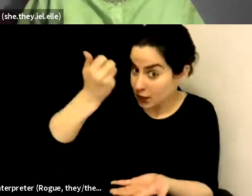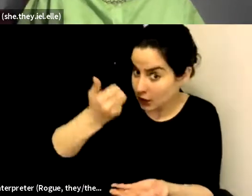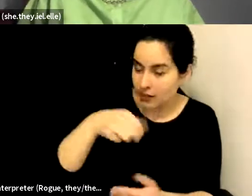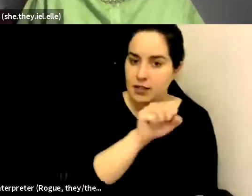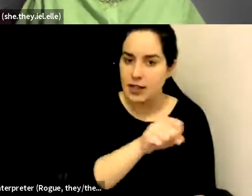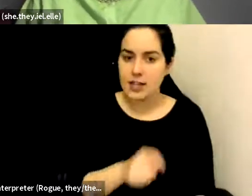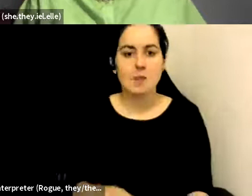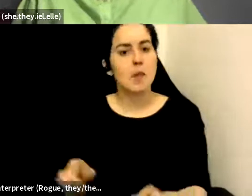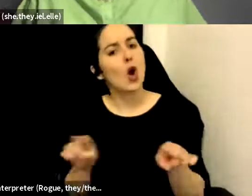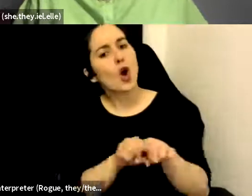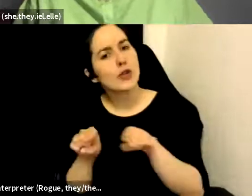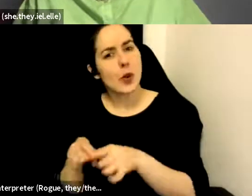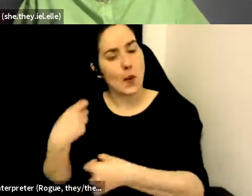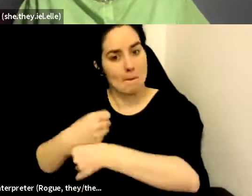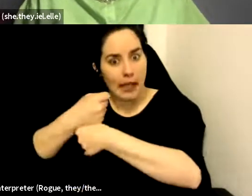and thinking about